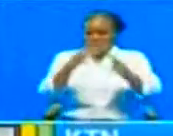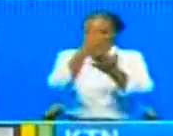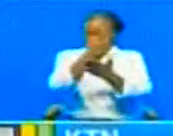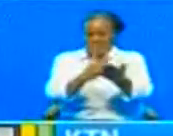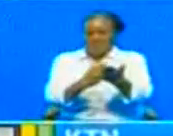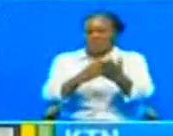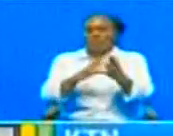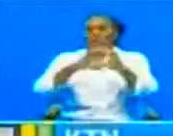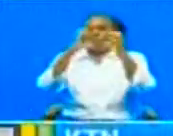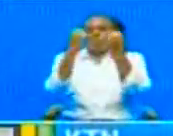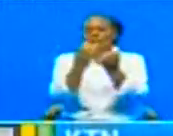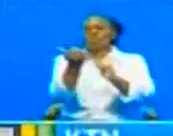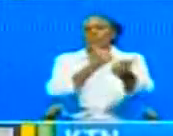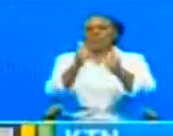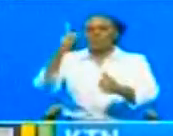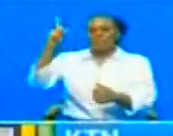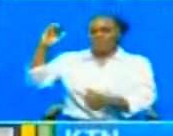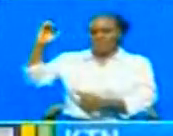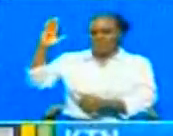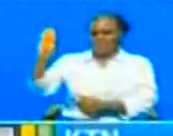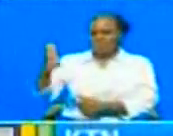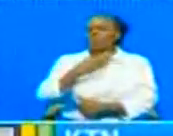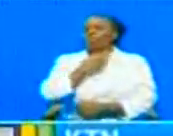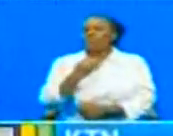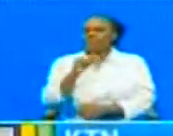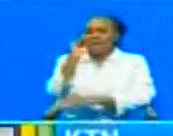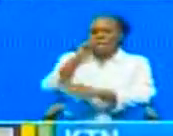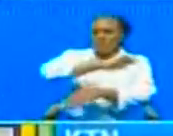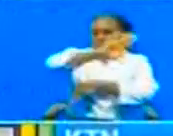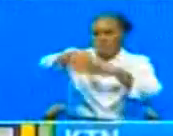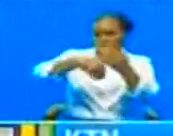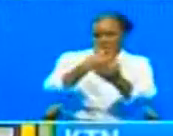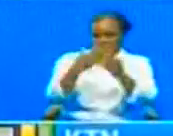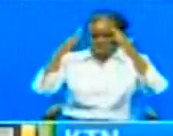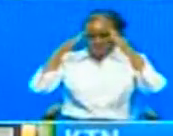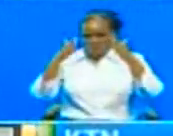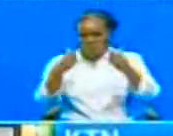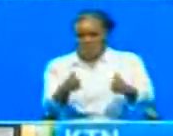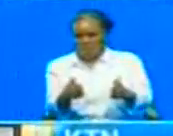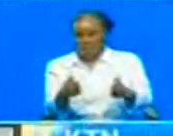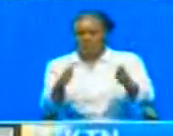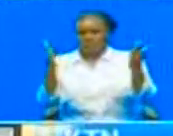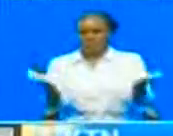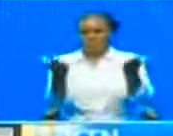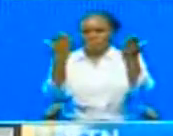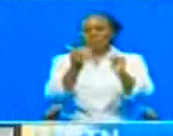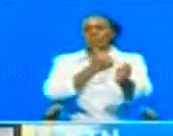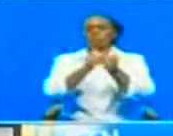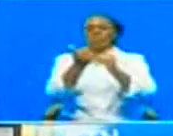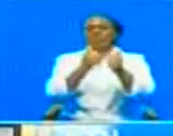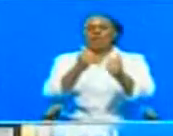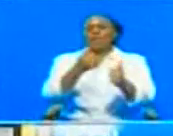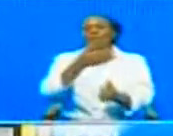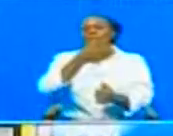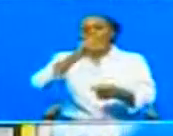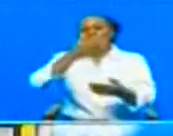Rally Championship, KCB wishes to urge all of us to redirect our energies to enhancing this sport to even greater